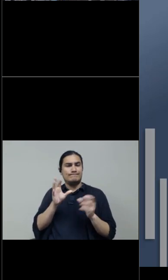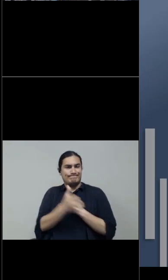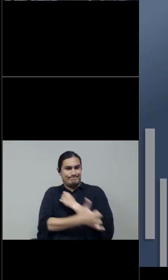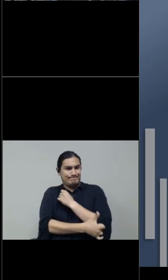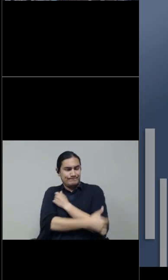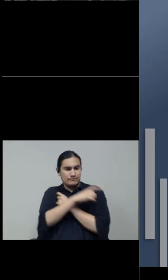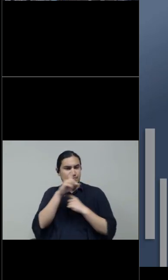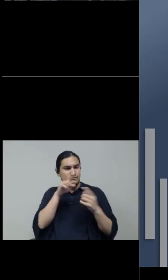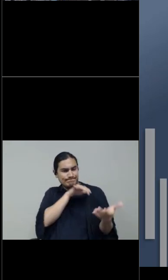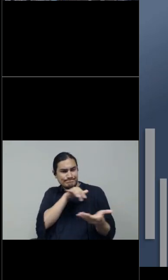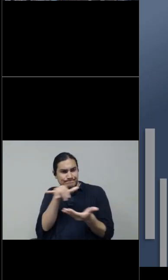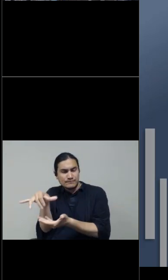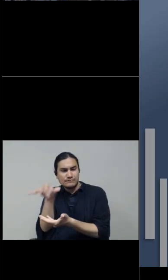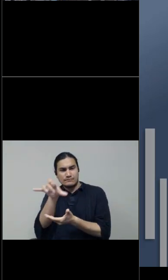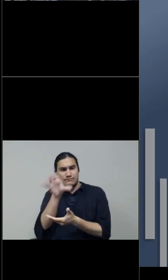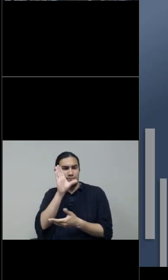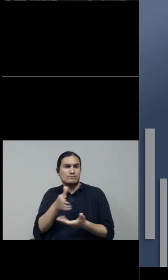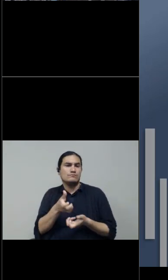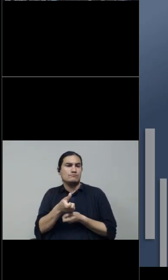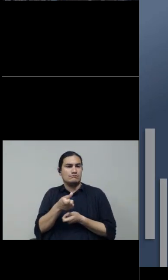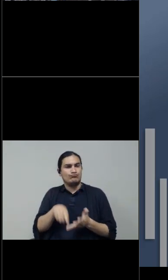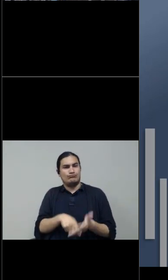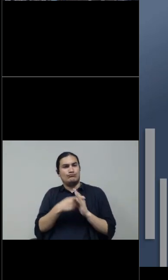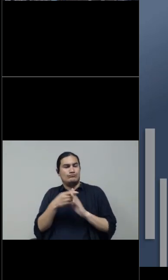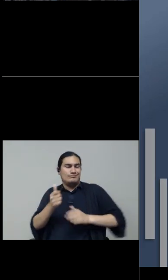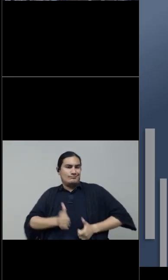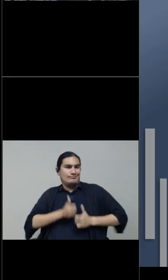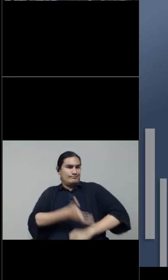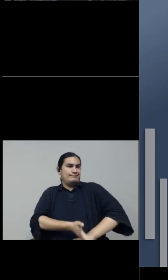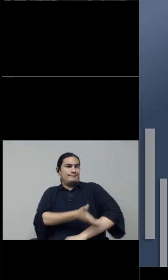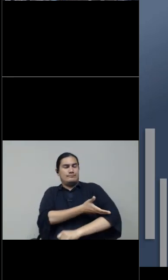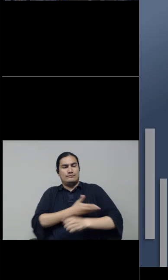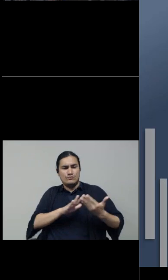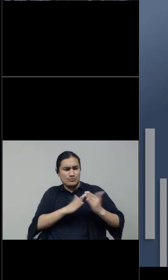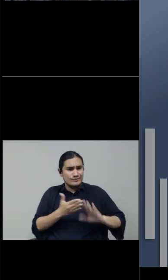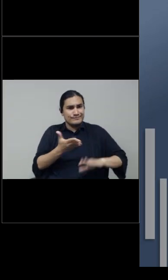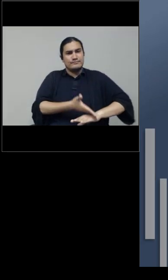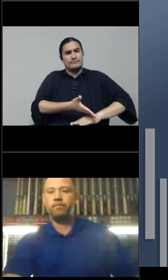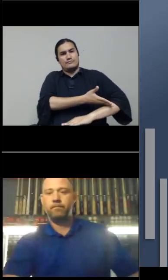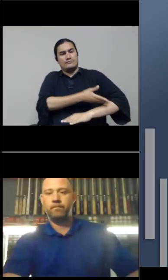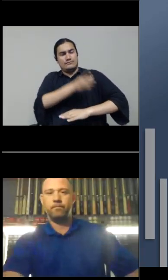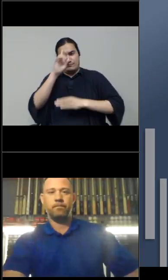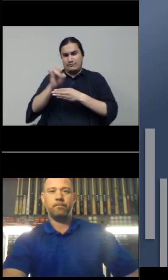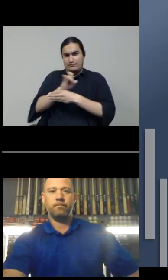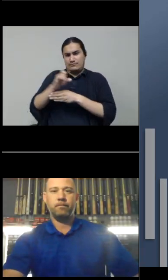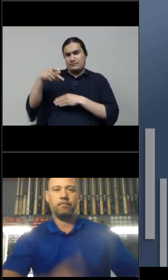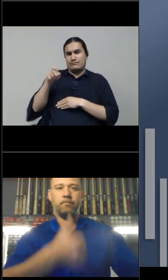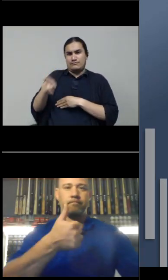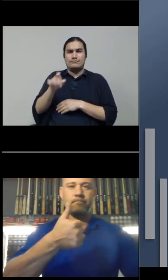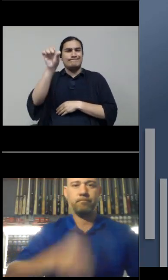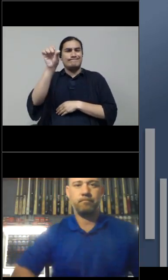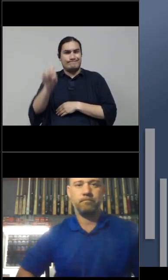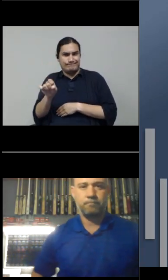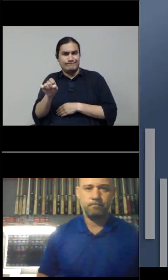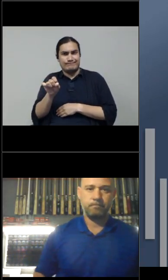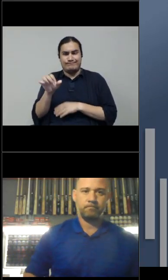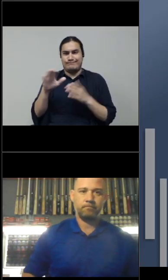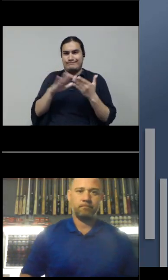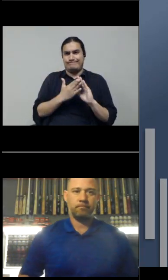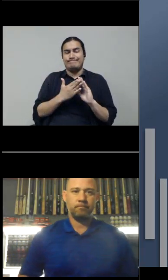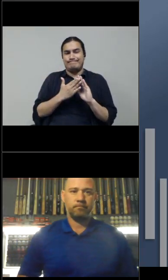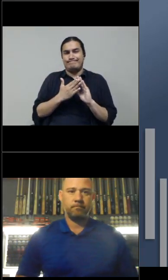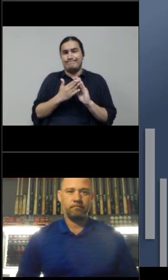potentially bring a life-improving, a community-wide improvement of an industrial park just south of the city of Fresno. Last